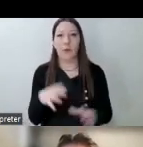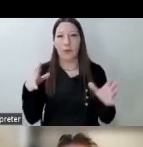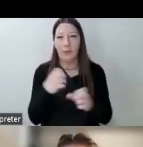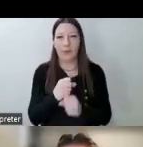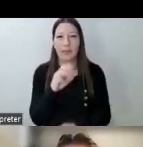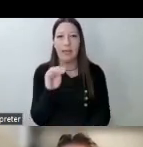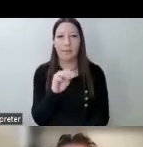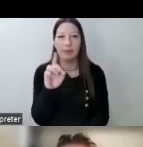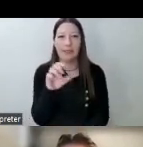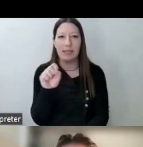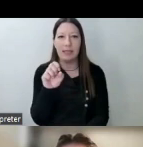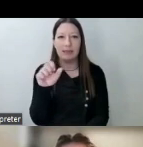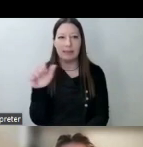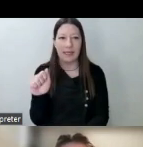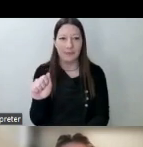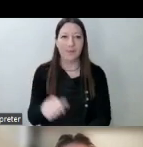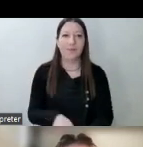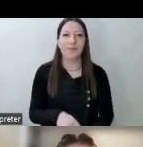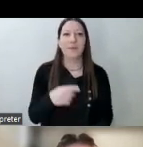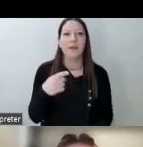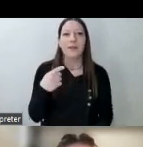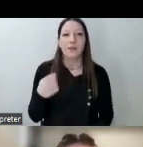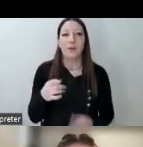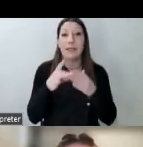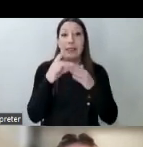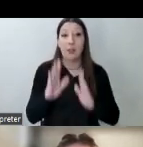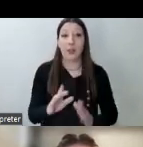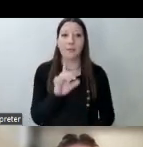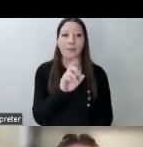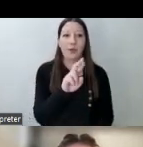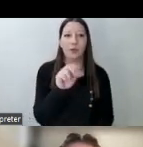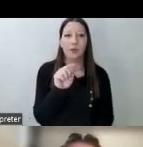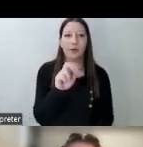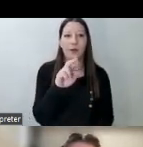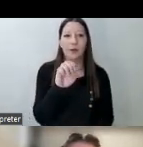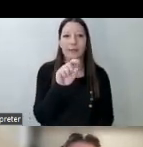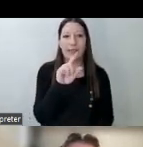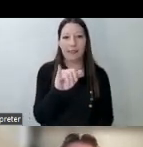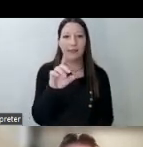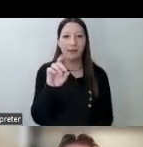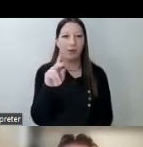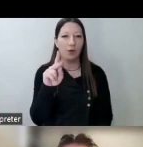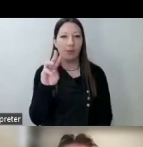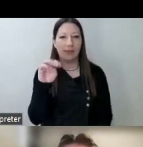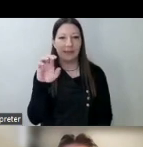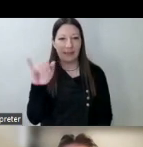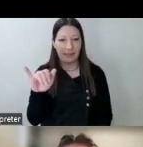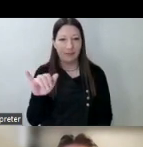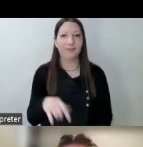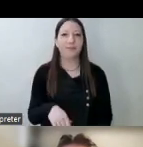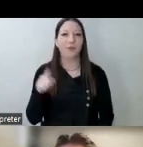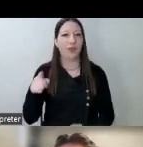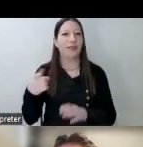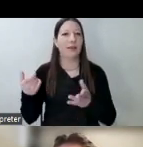Dr. Arceli Dokimachi, who is also my PhD supervisor at Concordia. Under the umbrella of the MDSSA